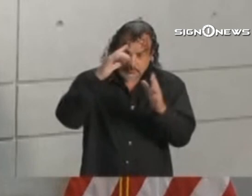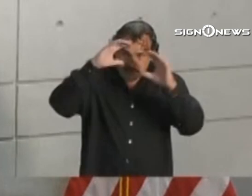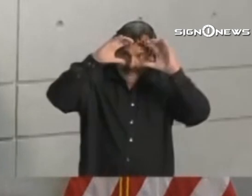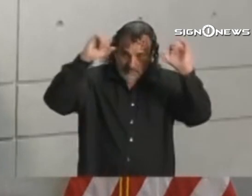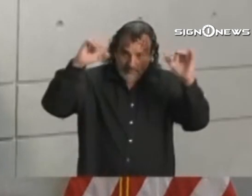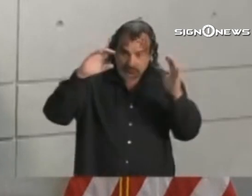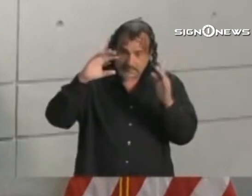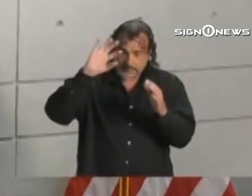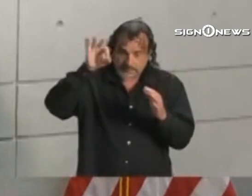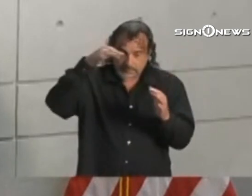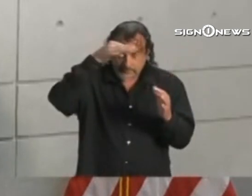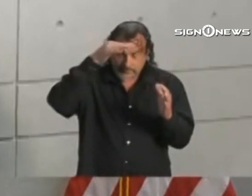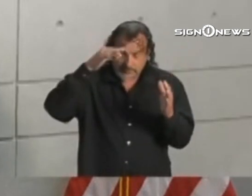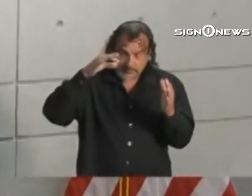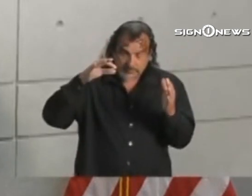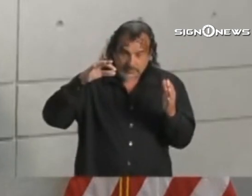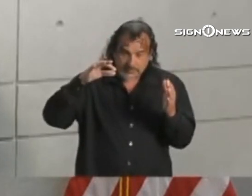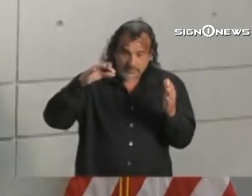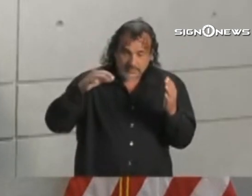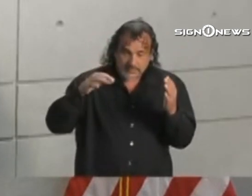for a federal emergency?